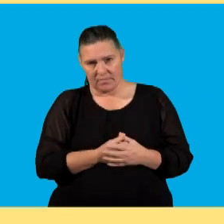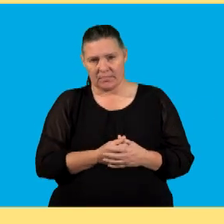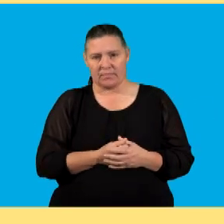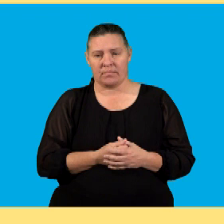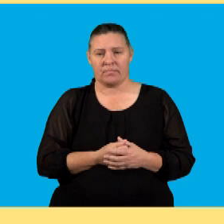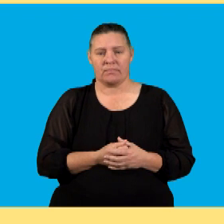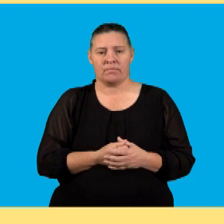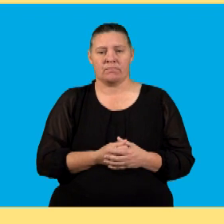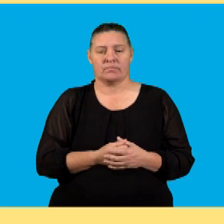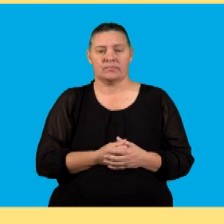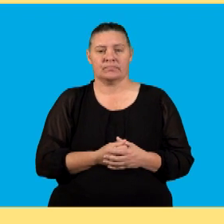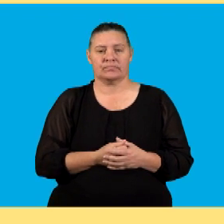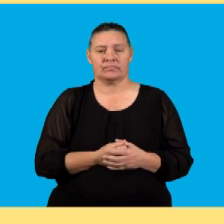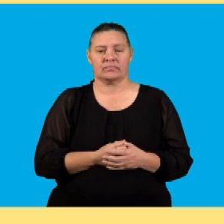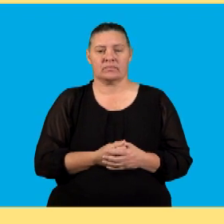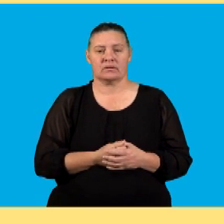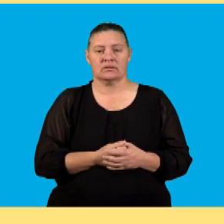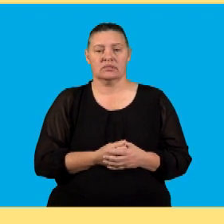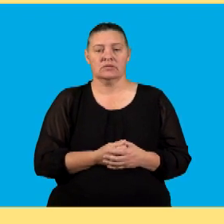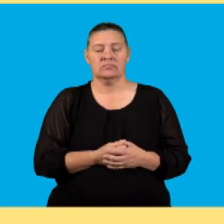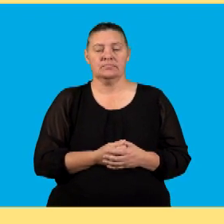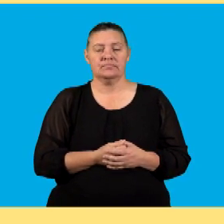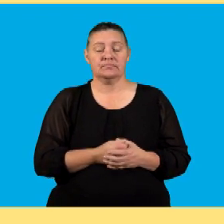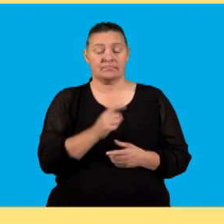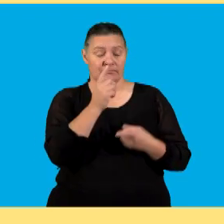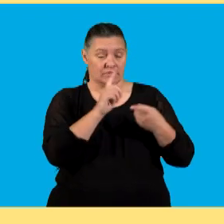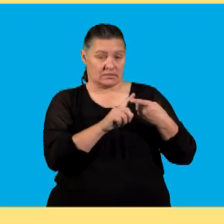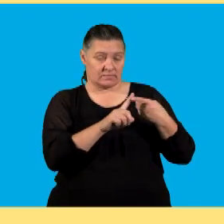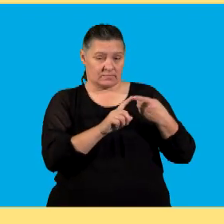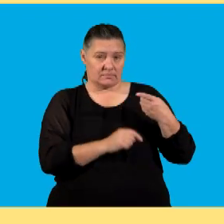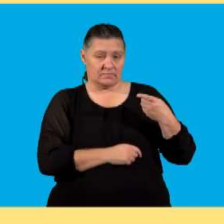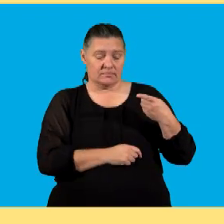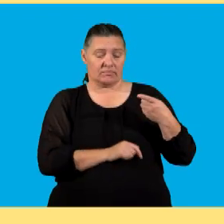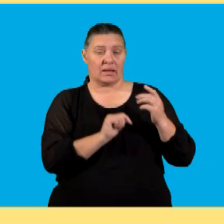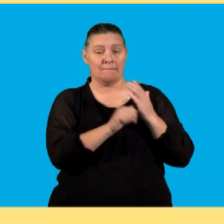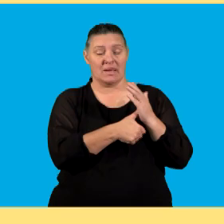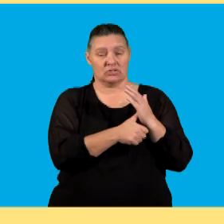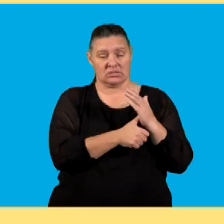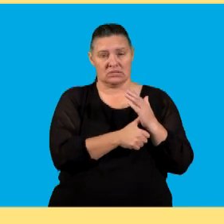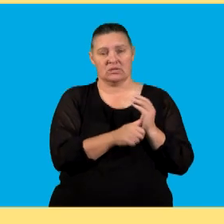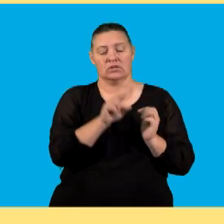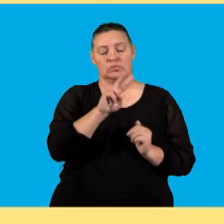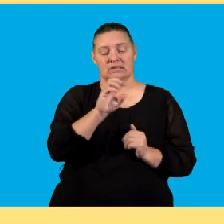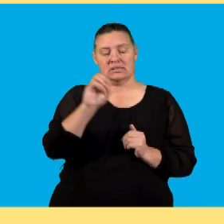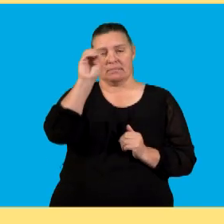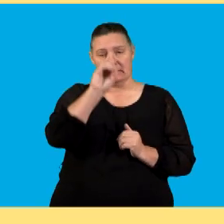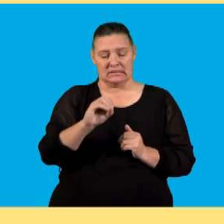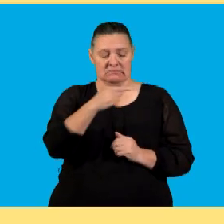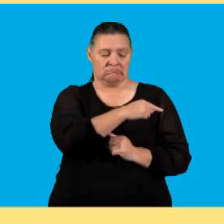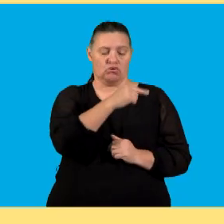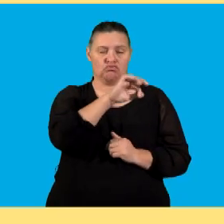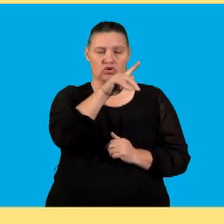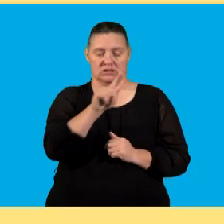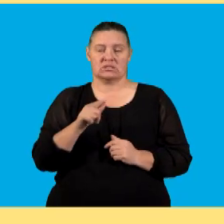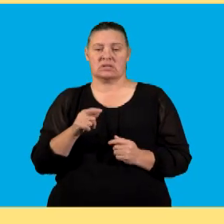on the employer's contribution. Let's quickly do it. The first part says, pension fund 20%